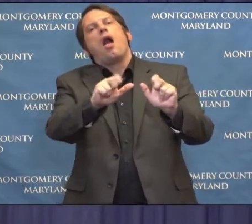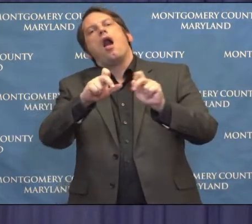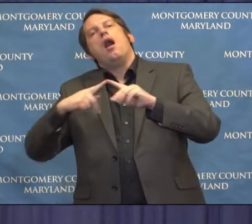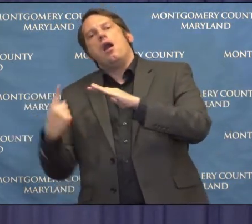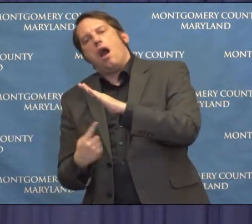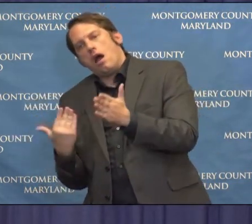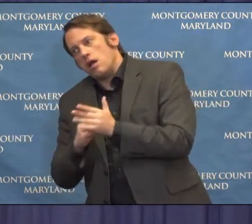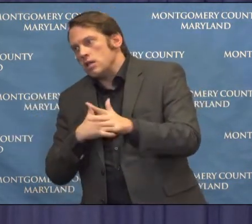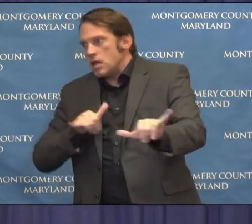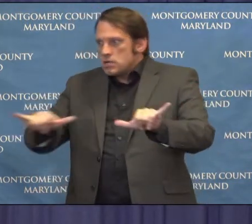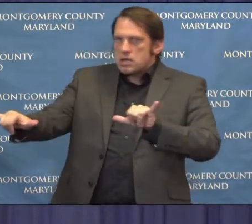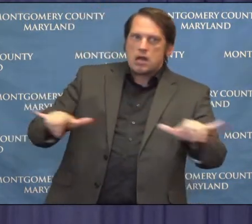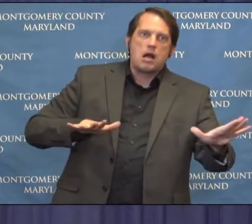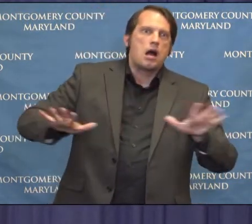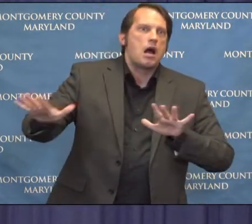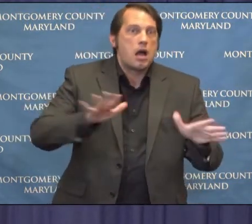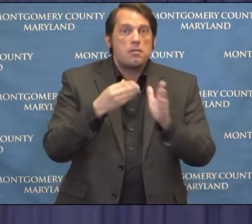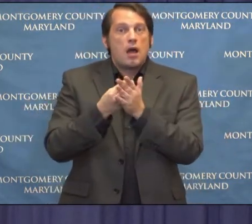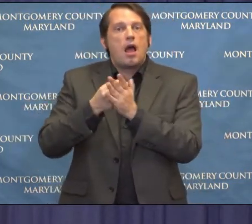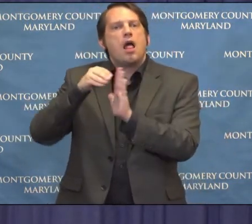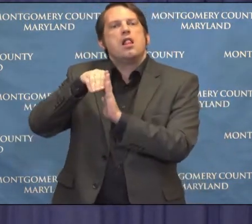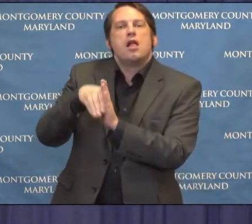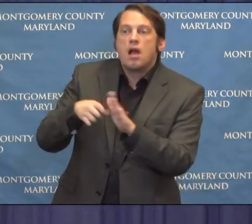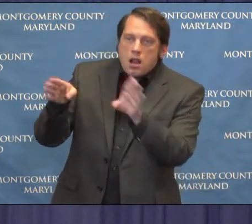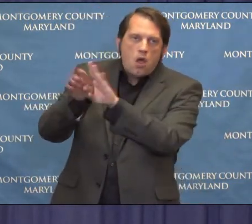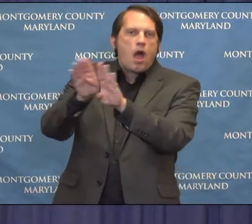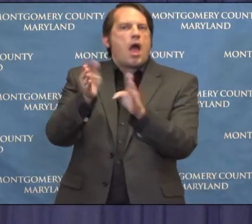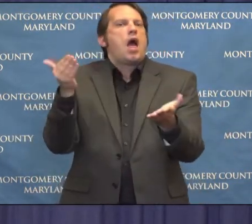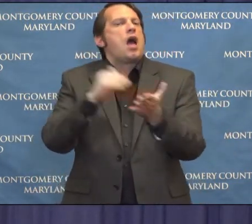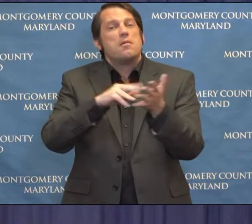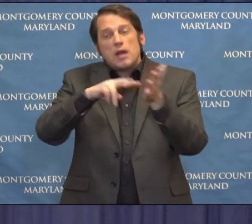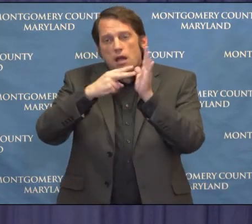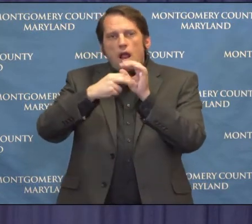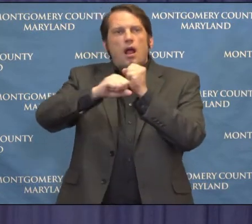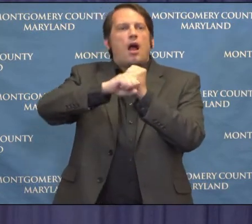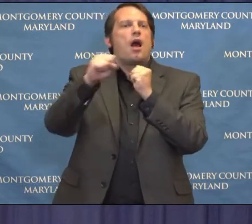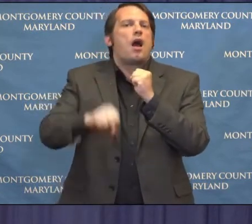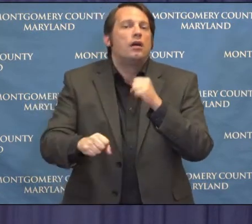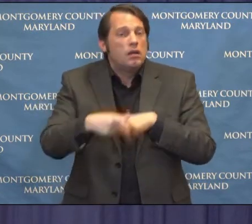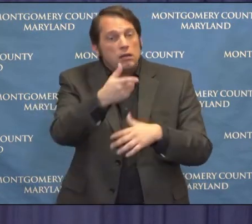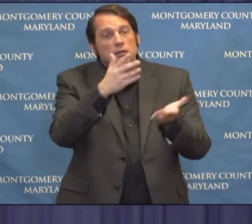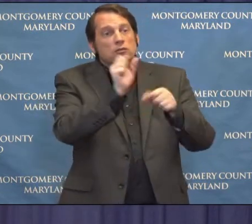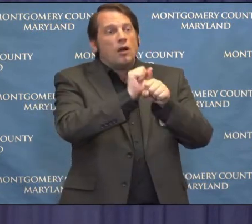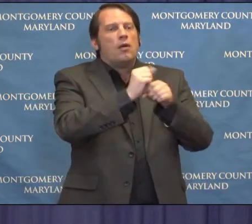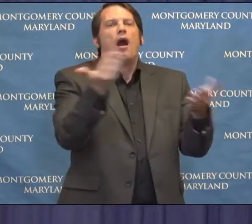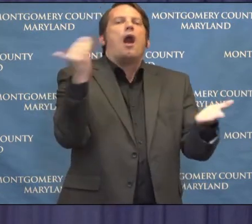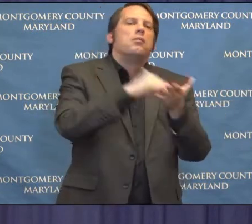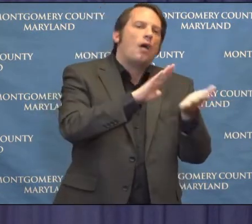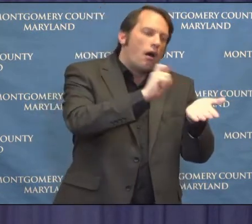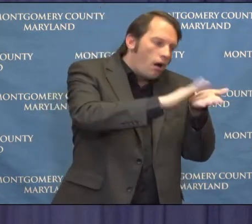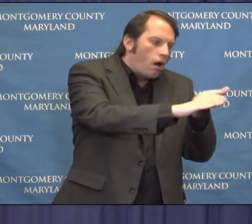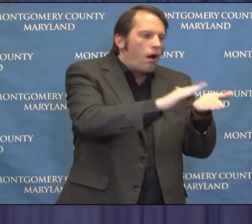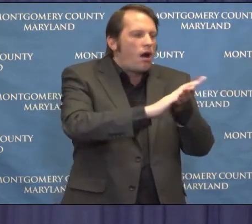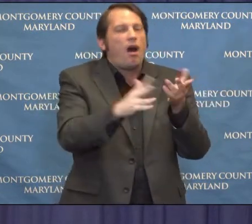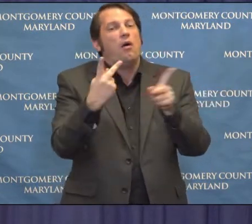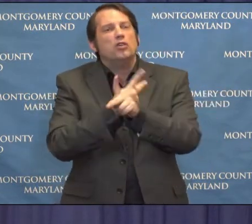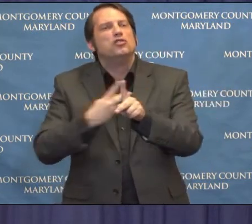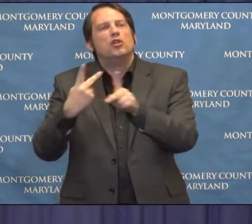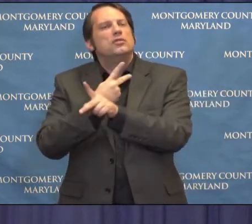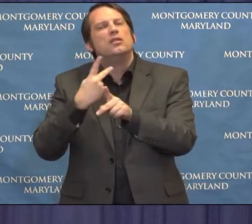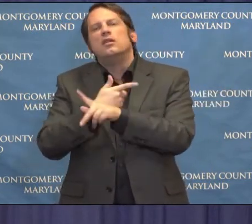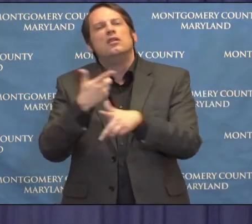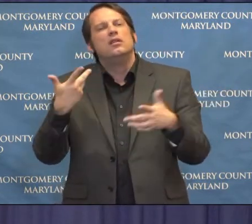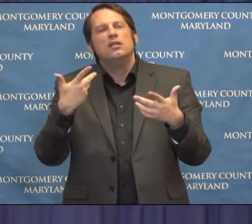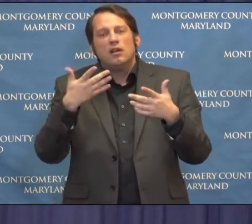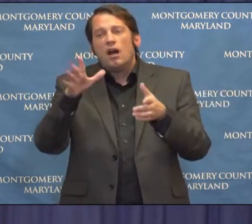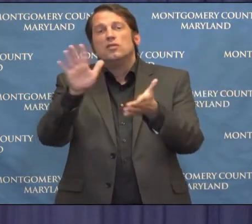is prolong the layoffs, prolong the closing of businesses, prolong the absence of school. And then